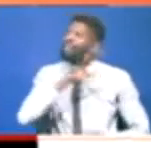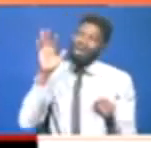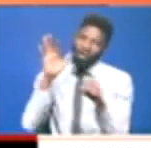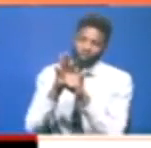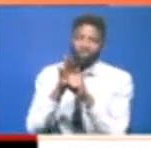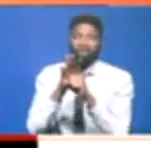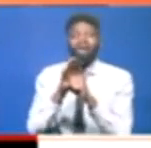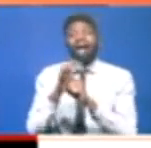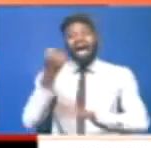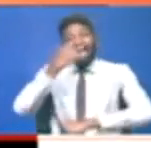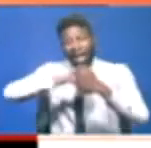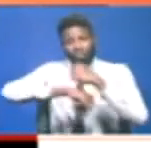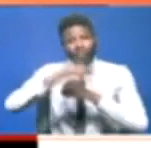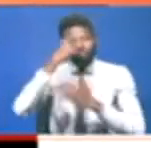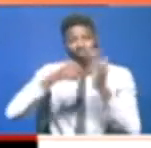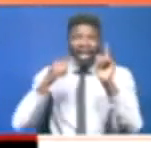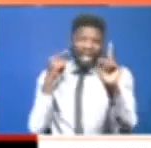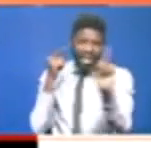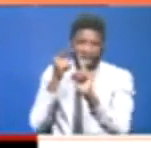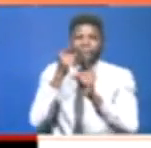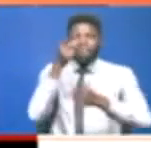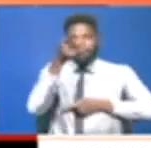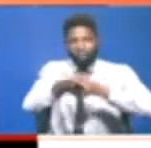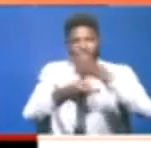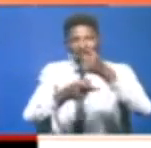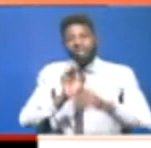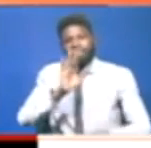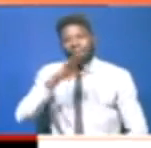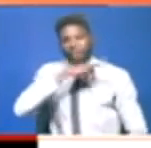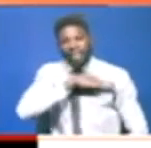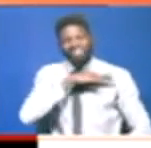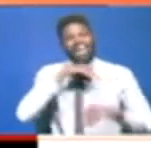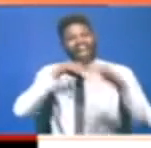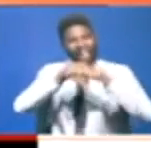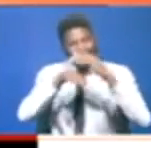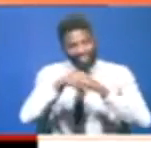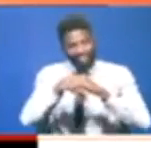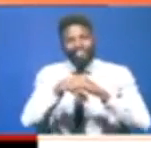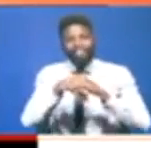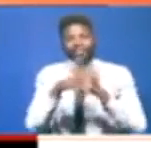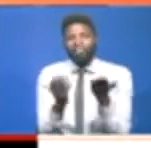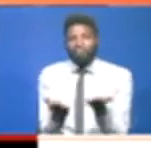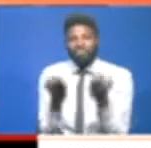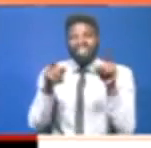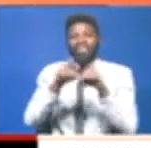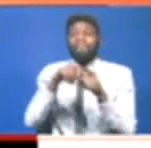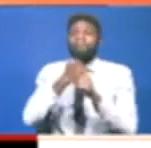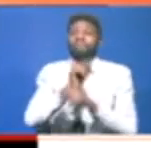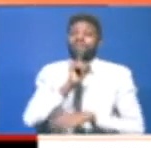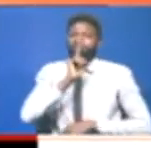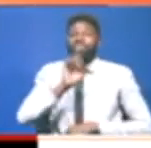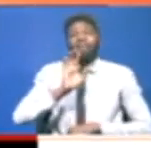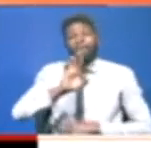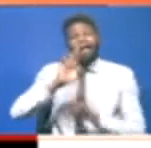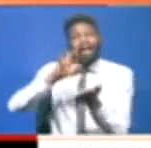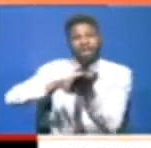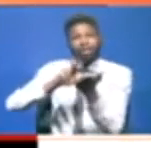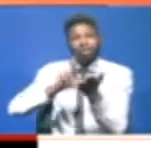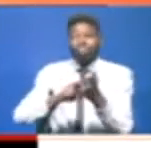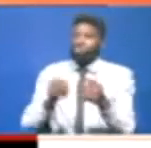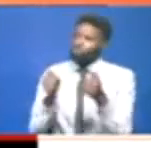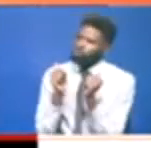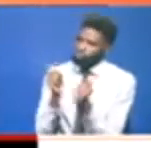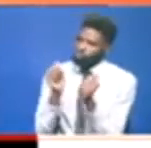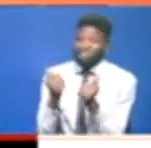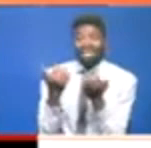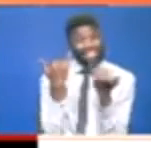the process of accessing your benefits, and also ensuring that your records are proper. With the digitization,